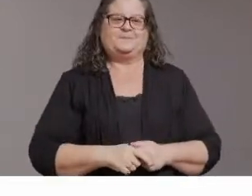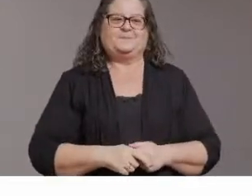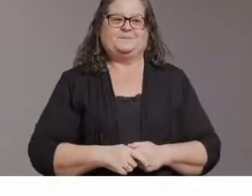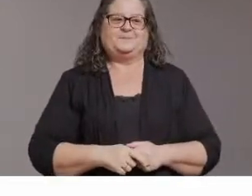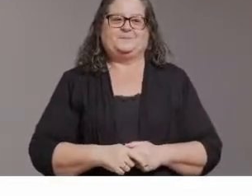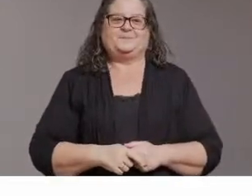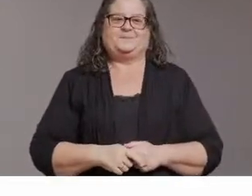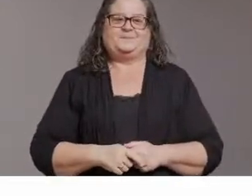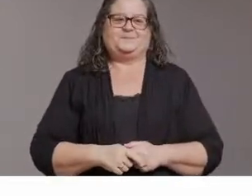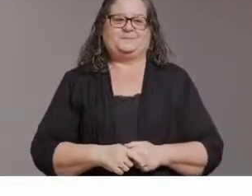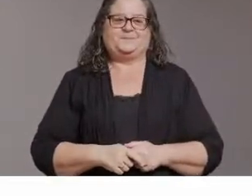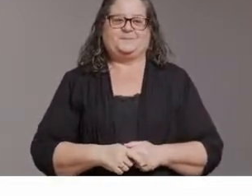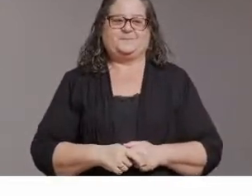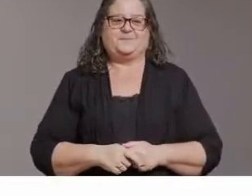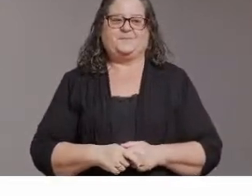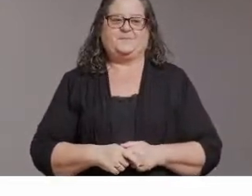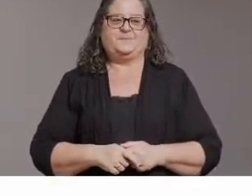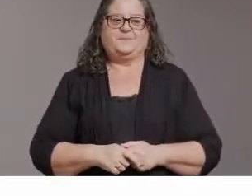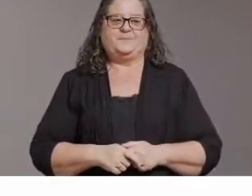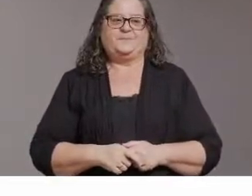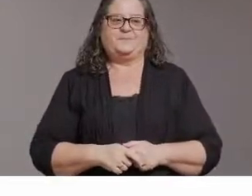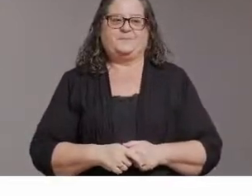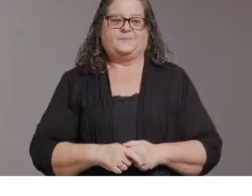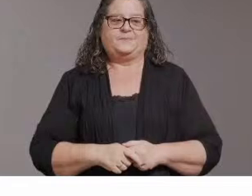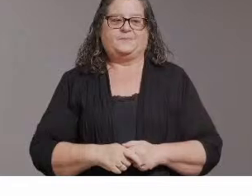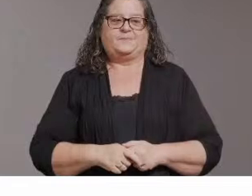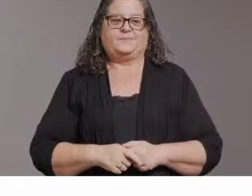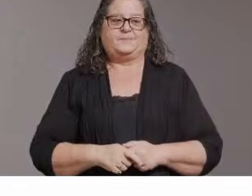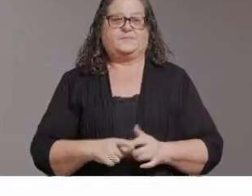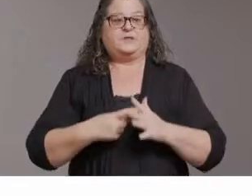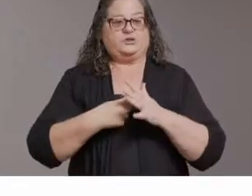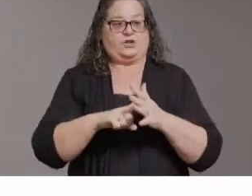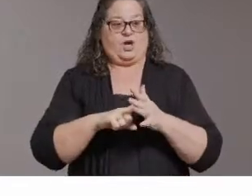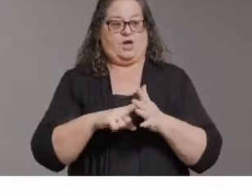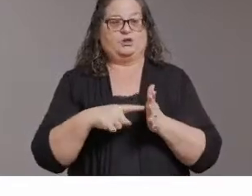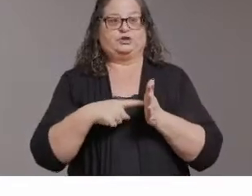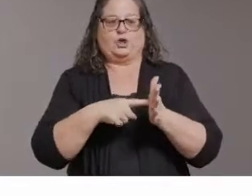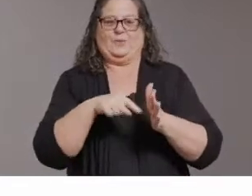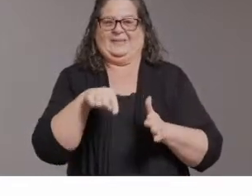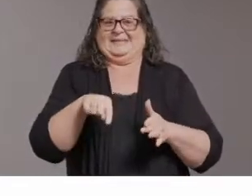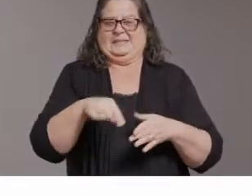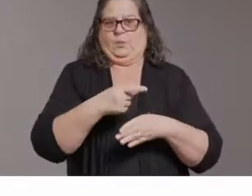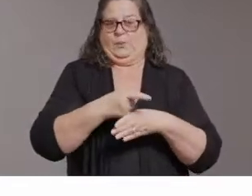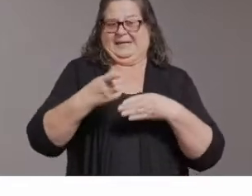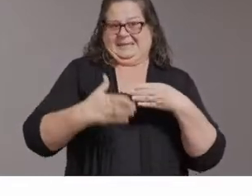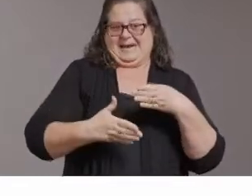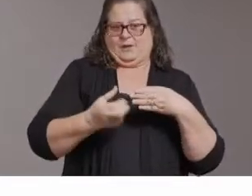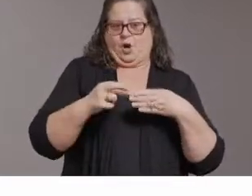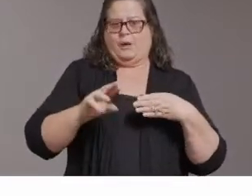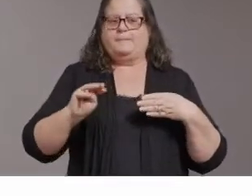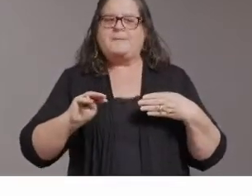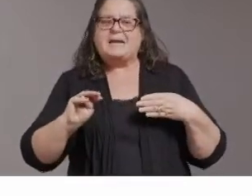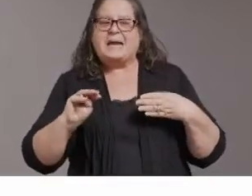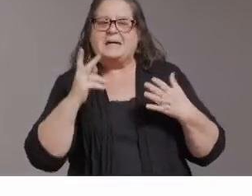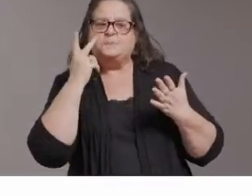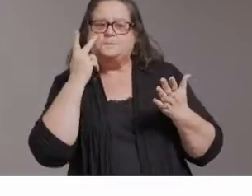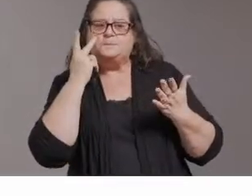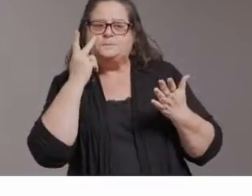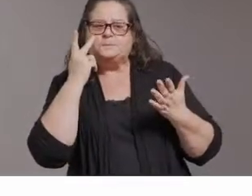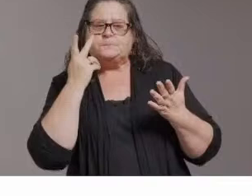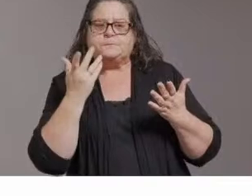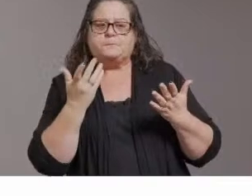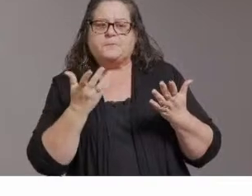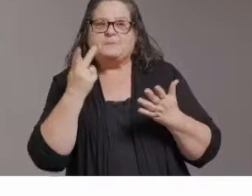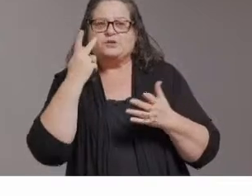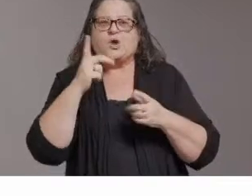So that should be starting to play over the weekend or Monday. You'll start to see that on social media as well